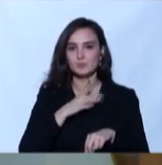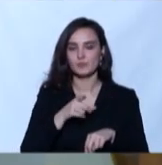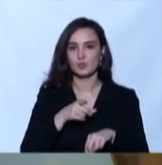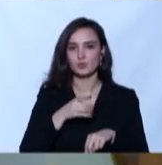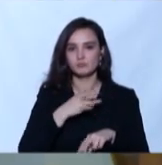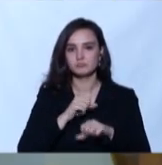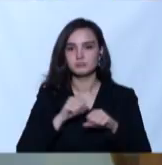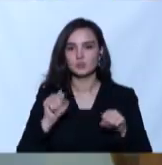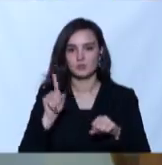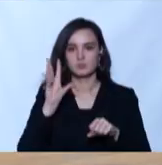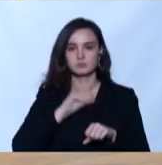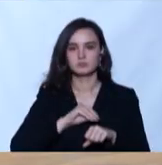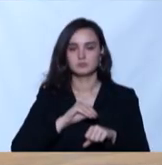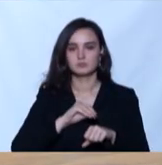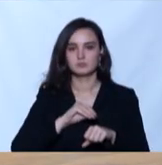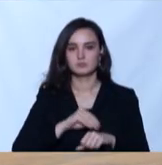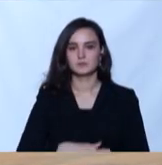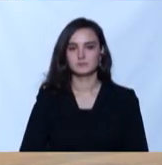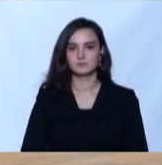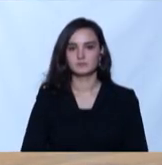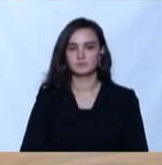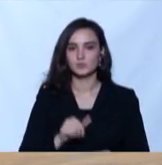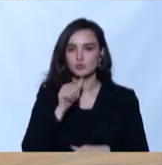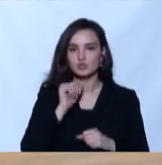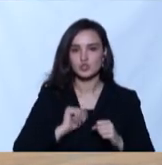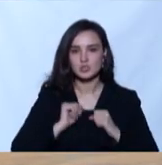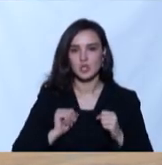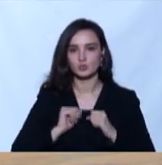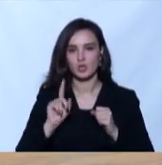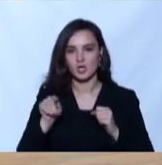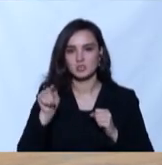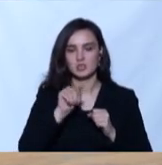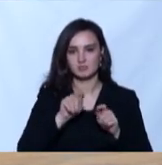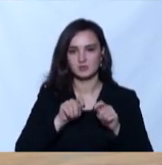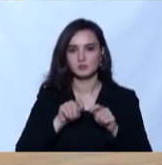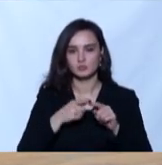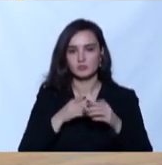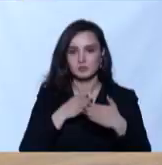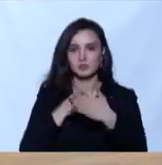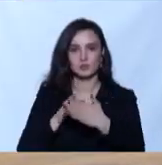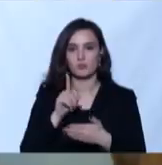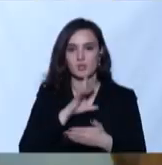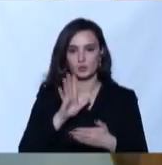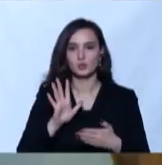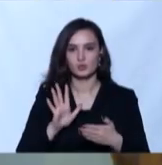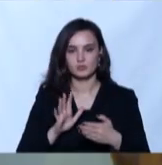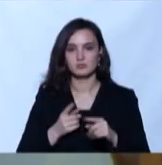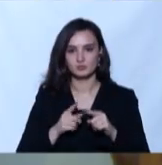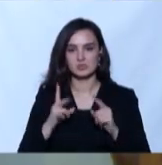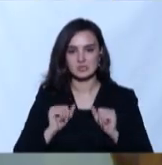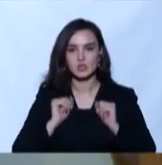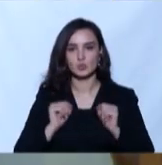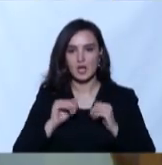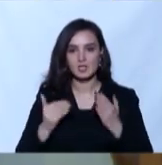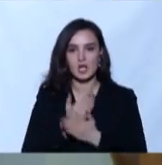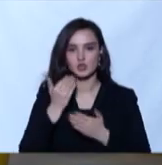order to try things in life. It's like if you don't have any courage, then you just won't ever try anything